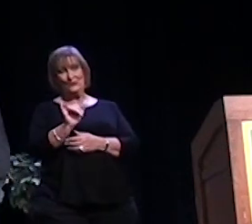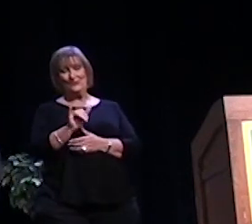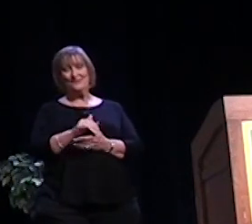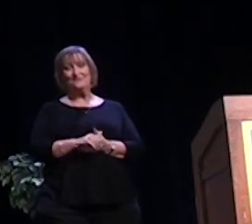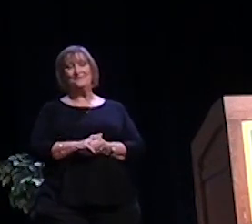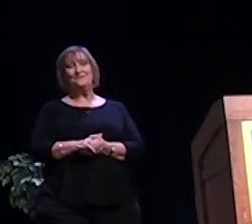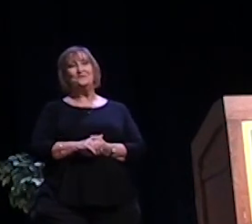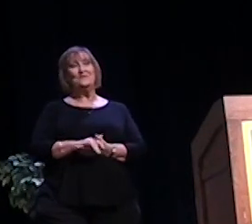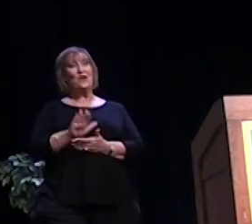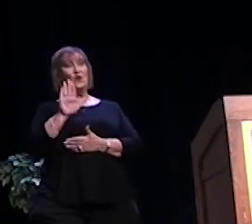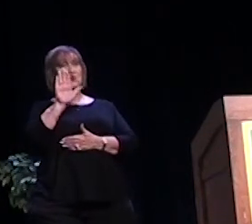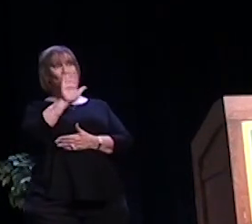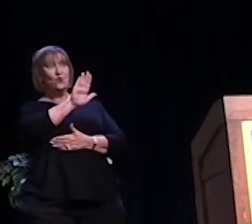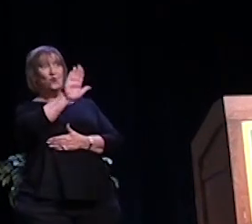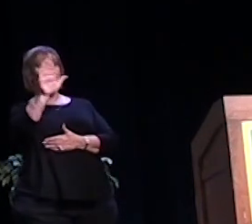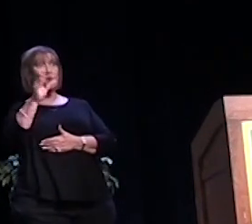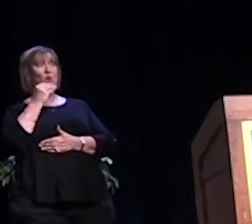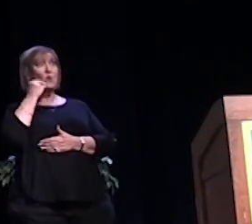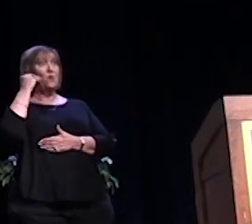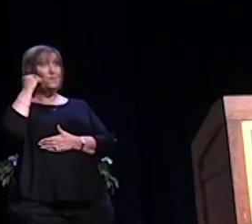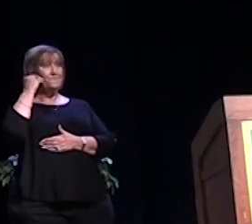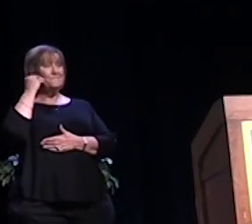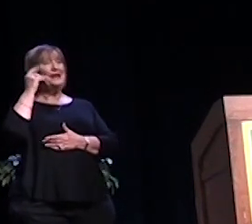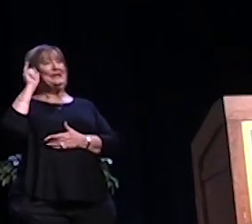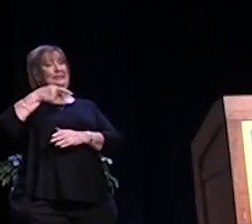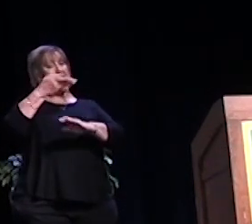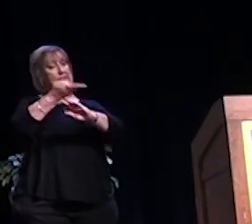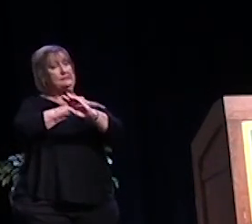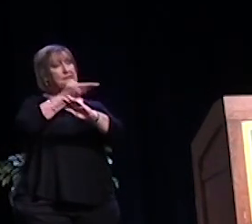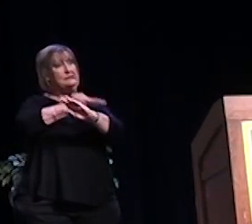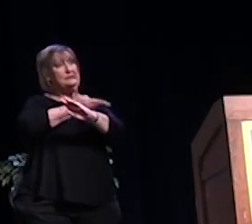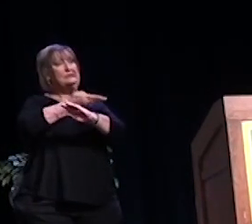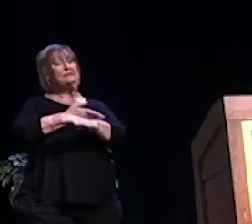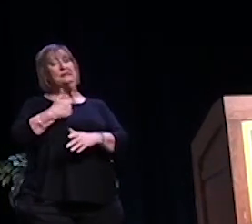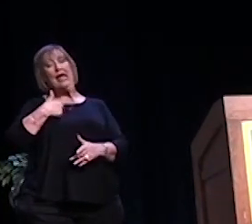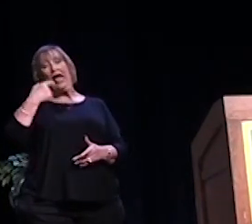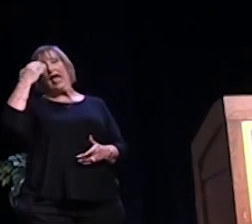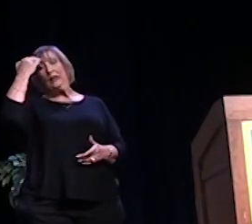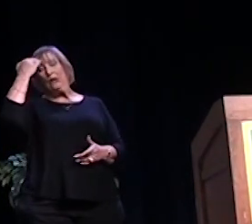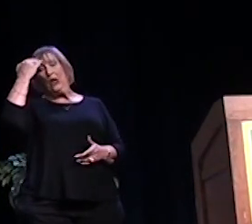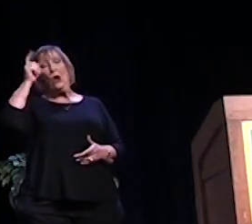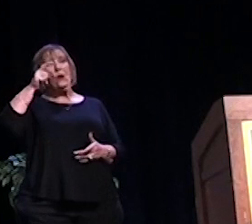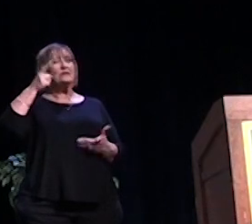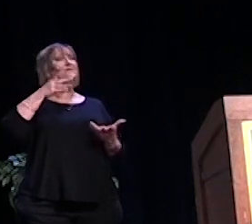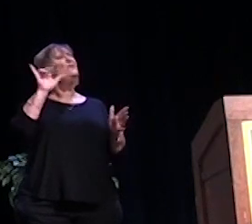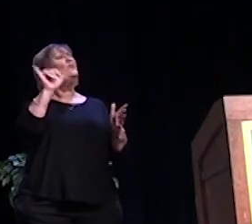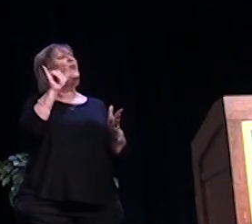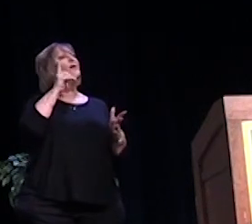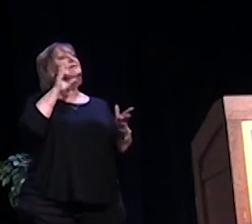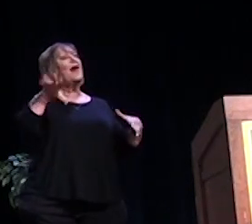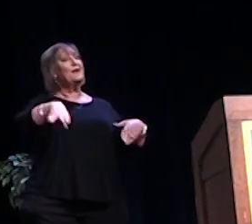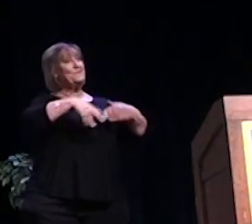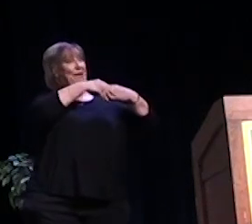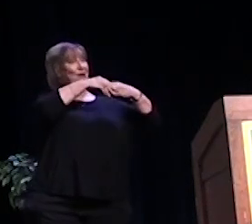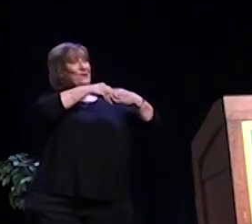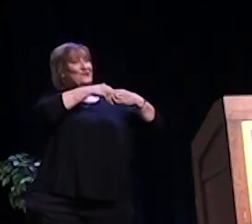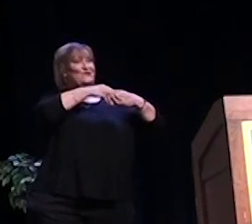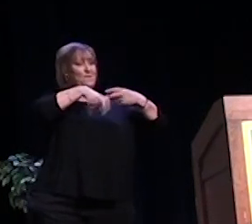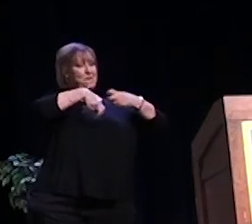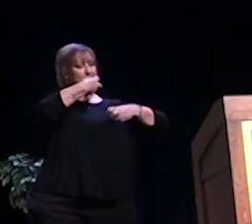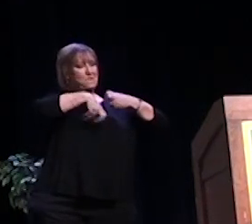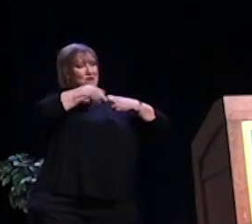your own personal home rehabilitation process. You know you need to start with a marriage counselor. You